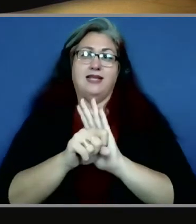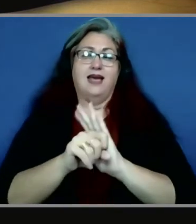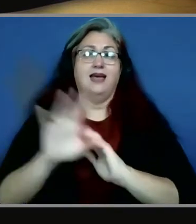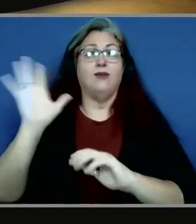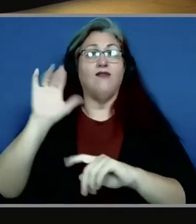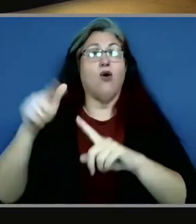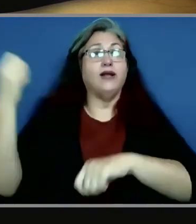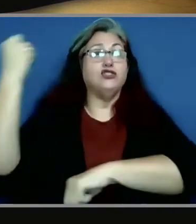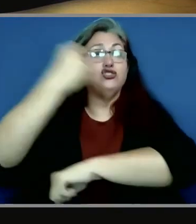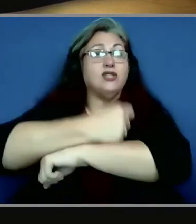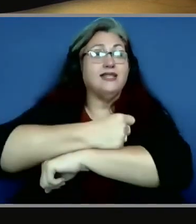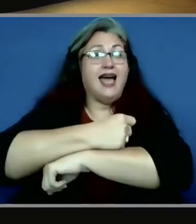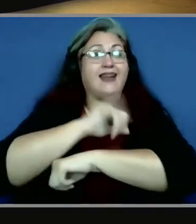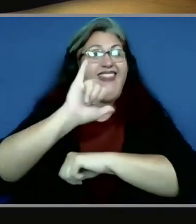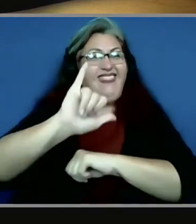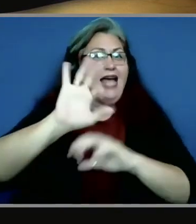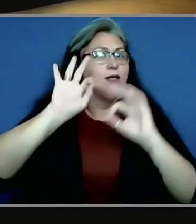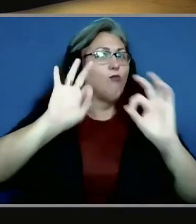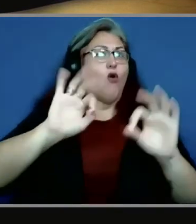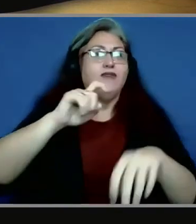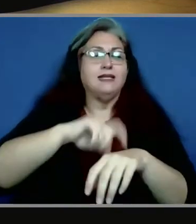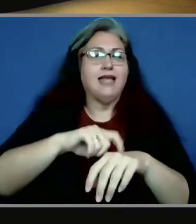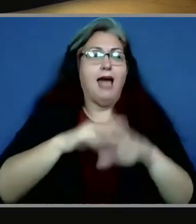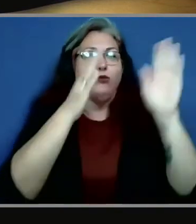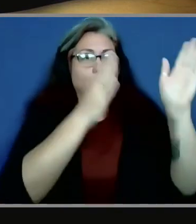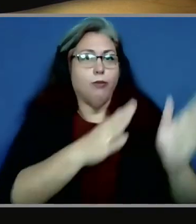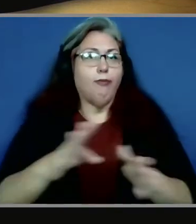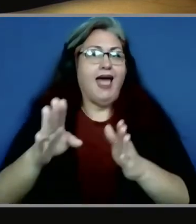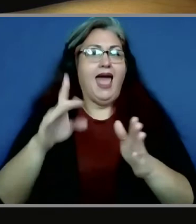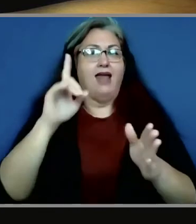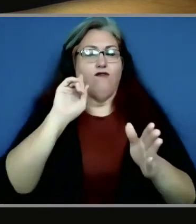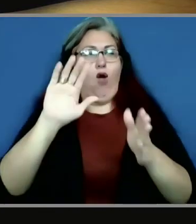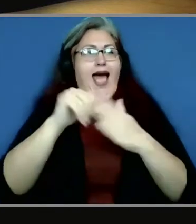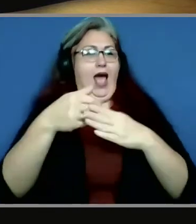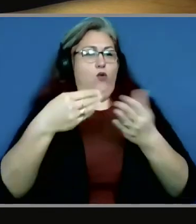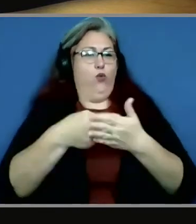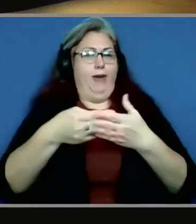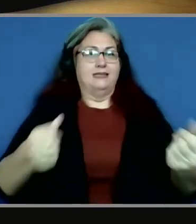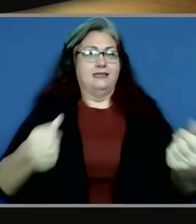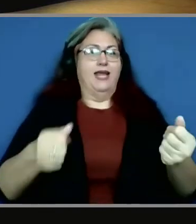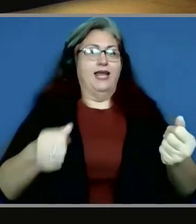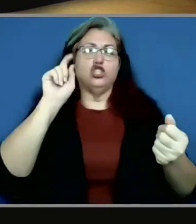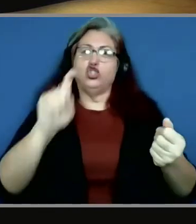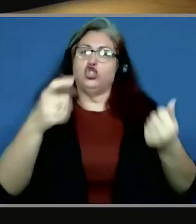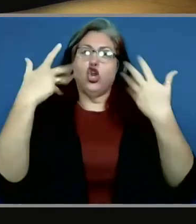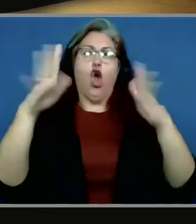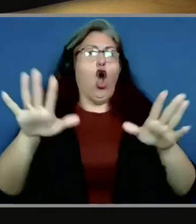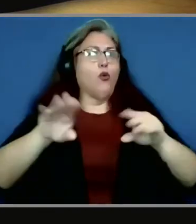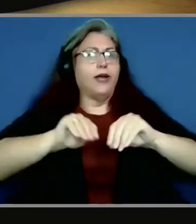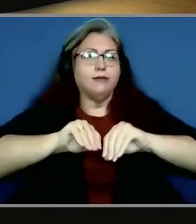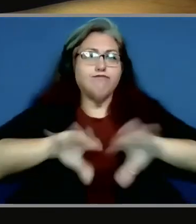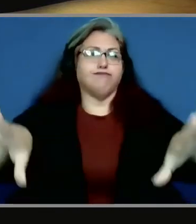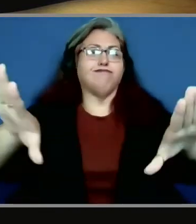down, that was the time to be making the plan to spend this money, and it should have been rolled out already.